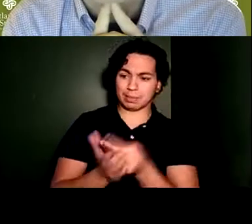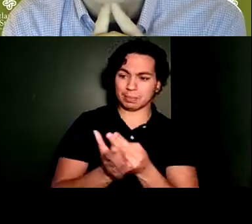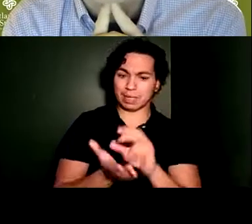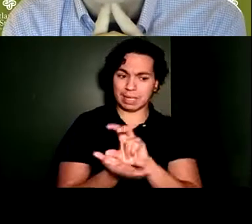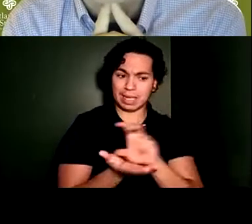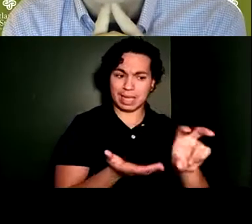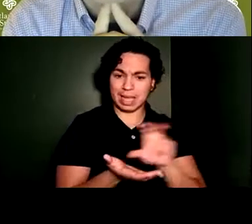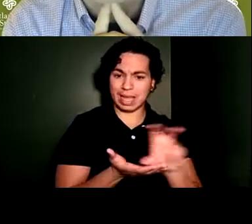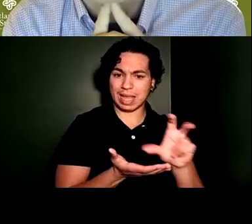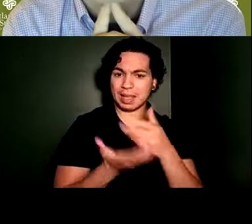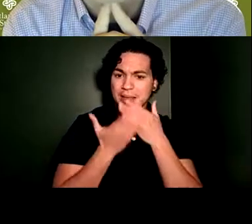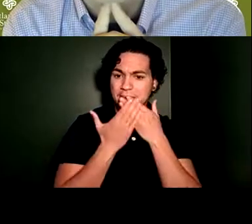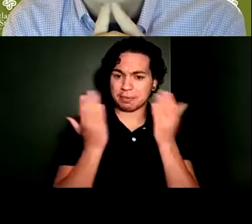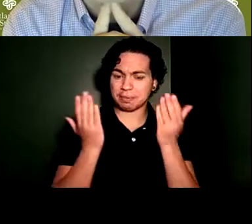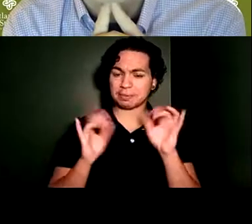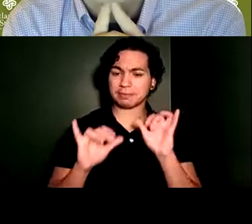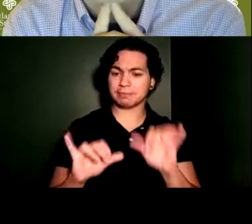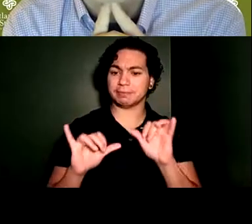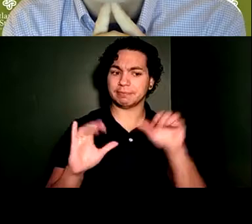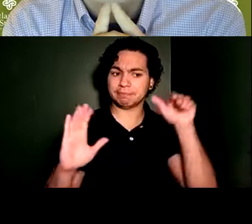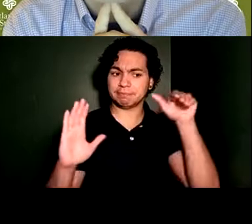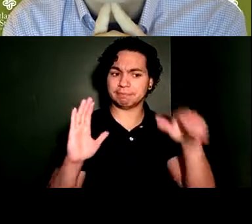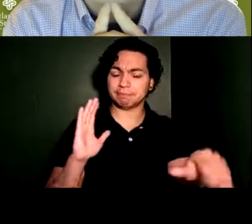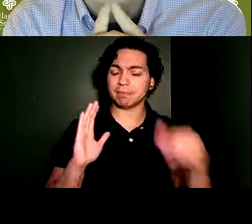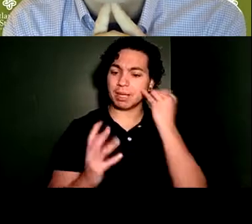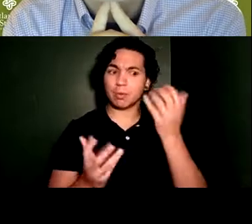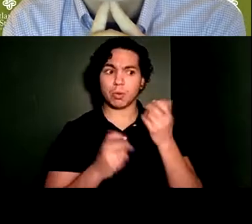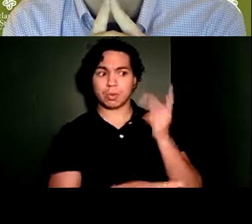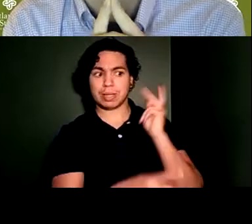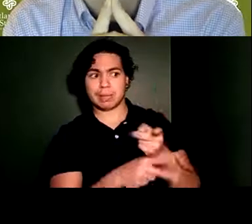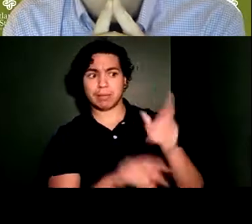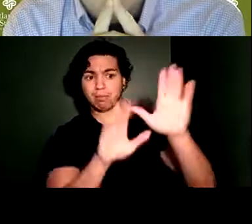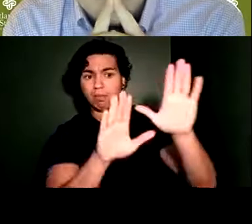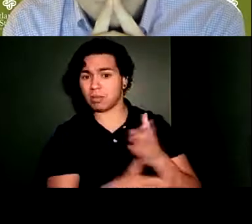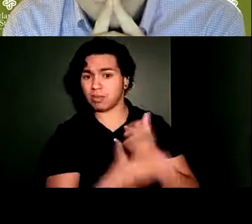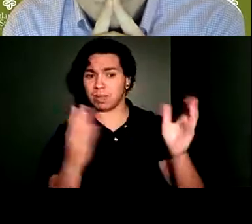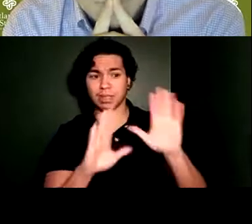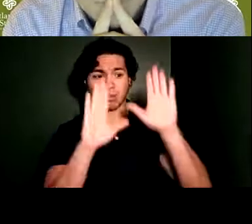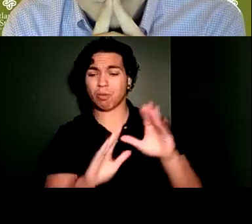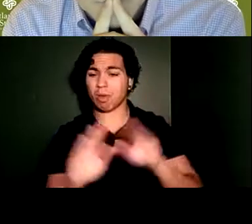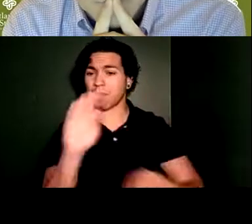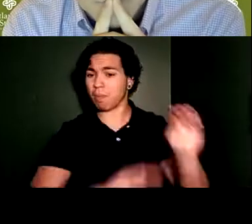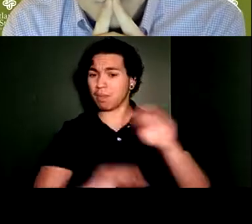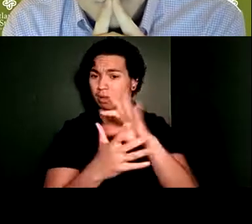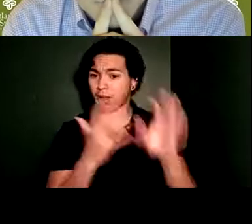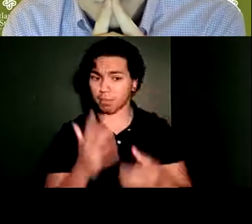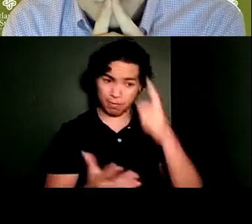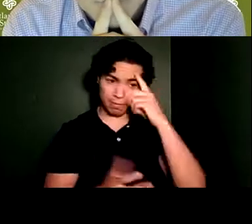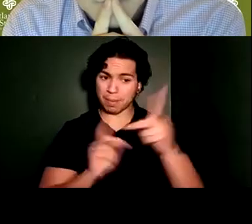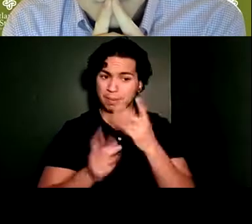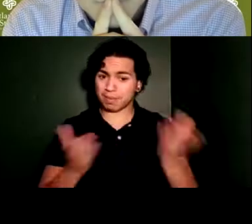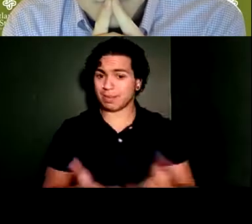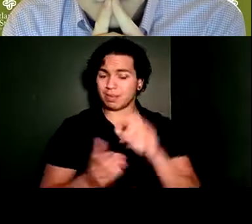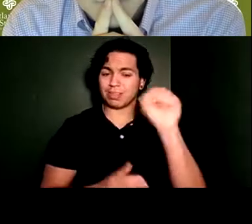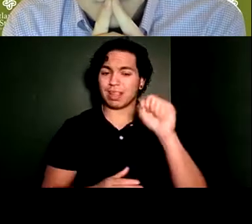so, you know, we saw that, hey, if we want to keep this great thing, this great mobility option for folks in Seattle, we need to pivot